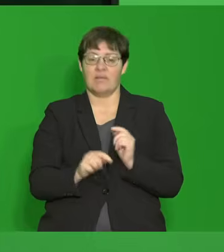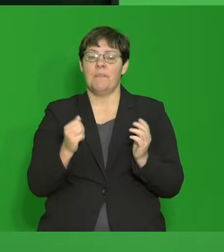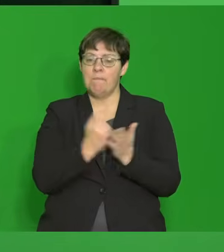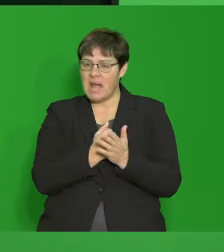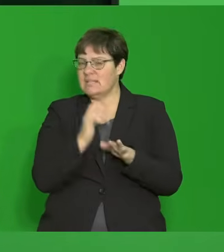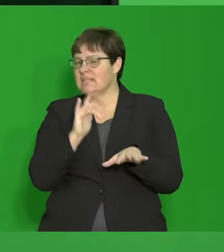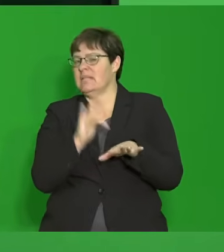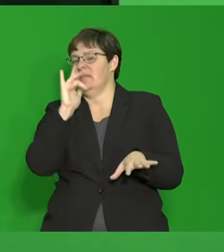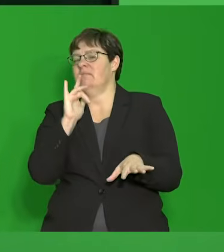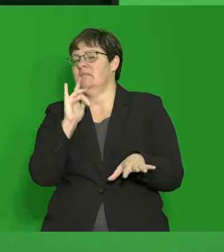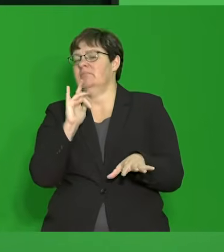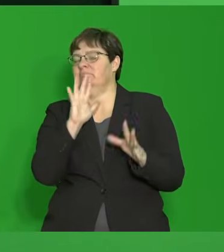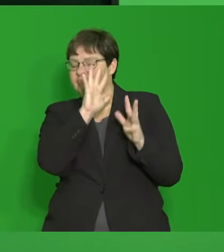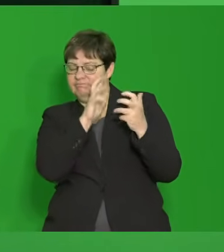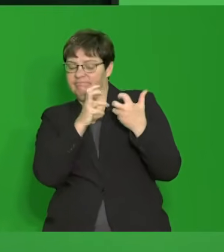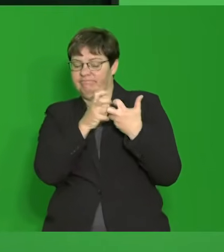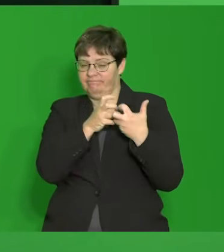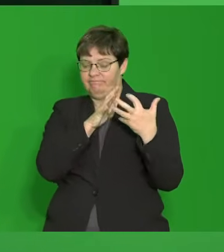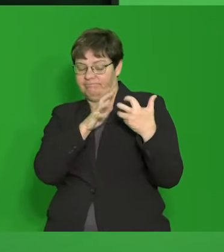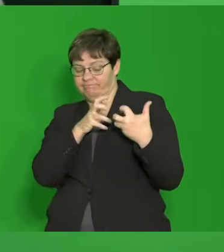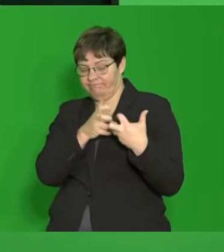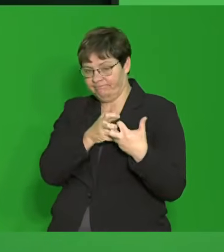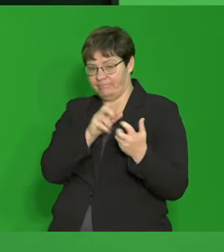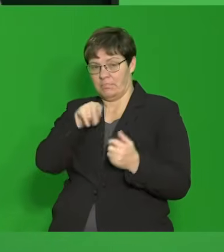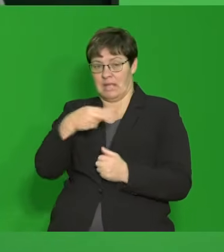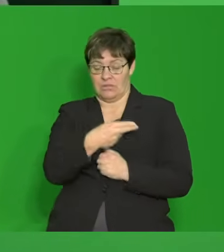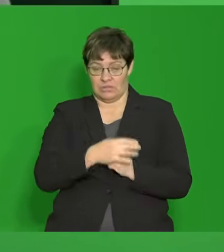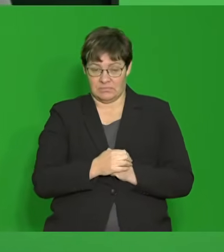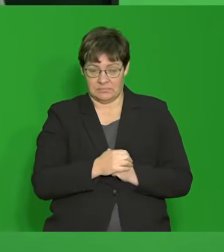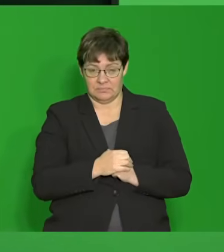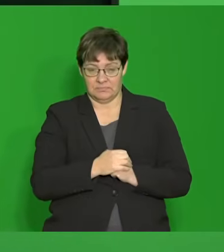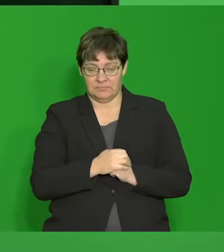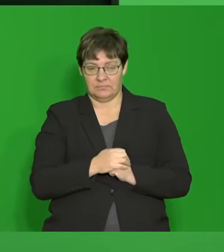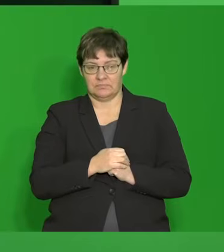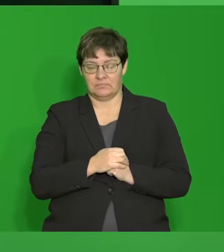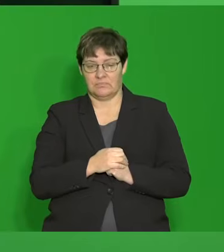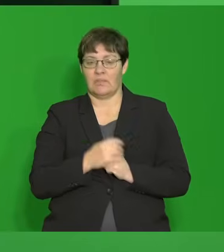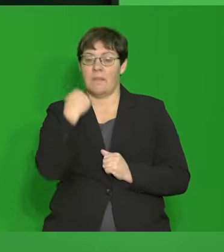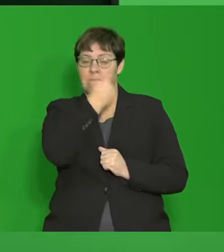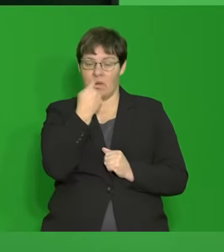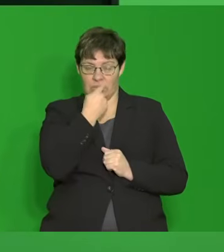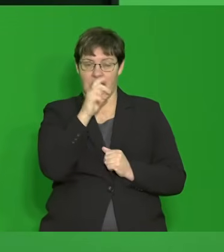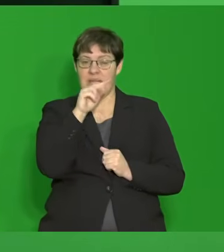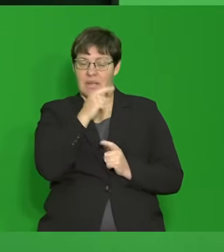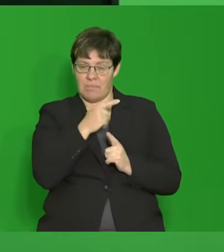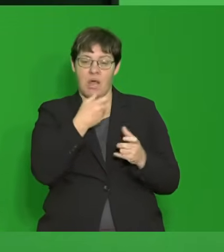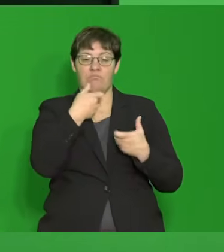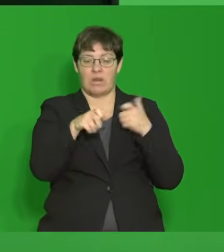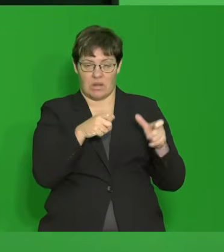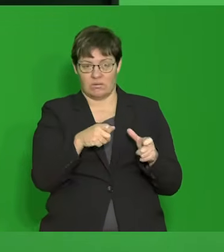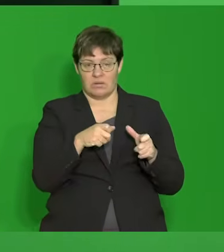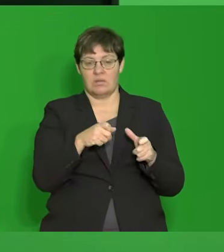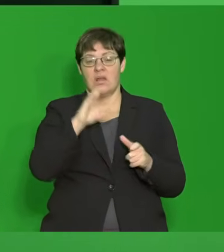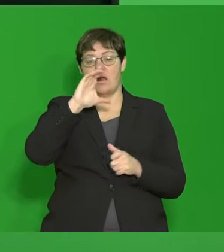to be very sensitive or adapted to specific pHs. So in the mouth, we've got enzymes that break down